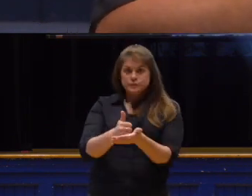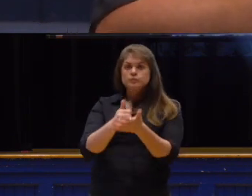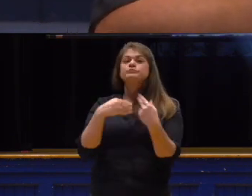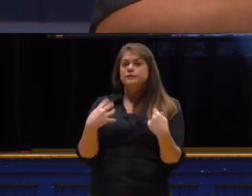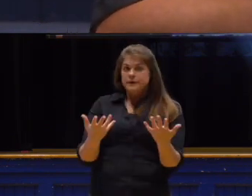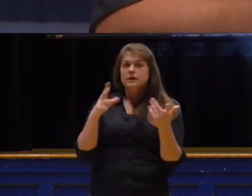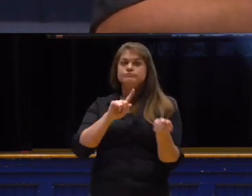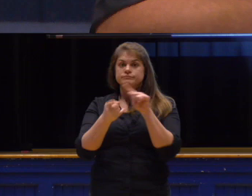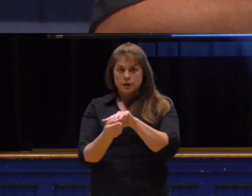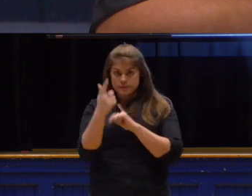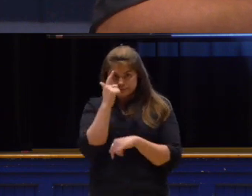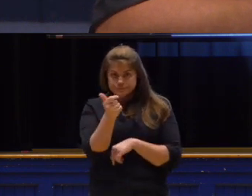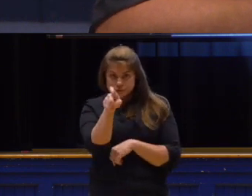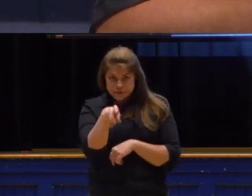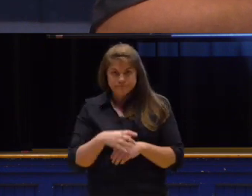resources.